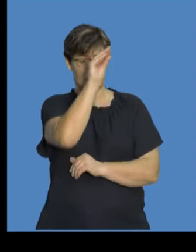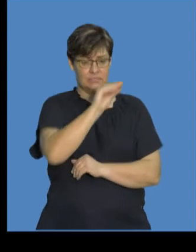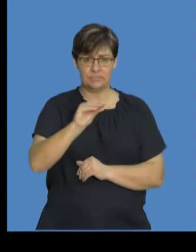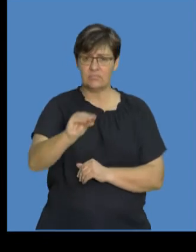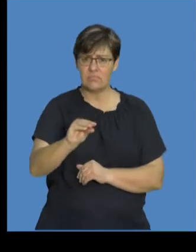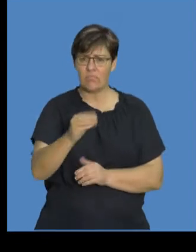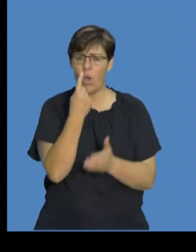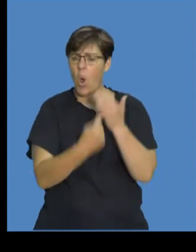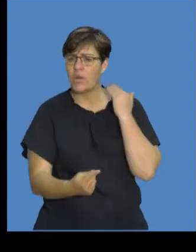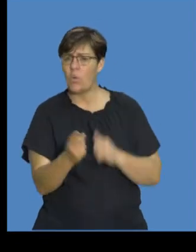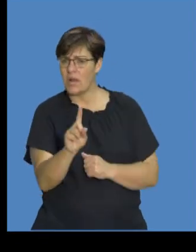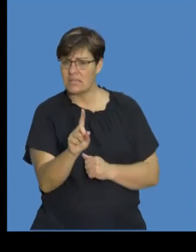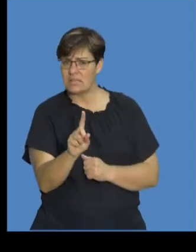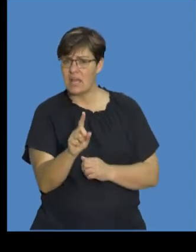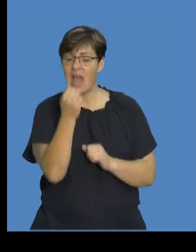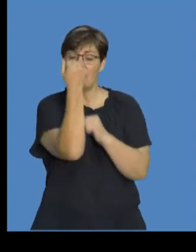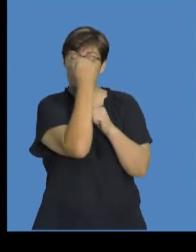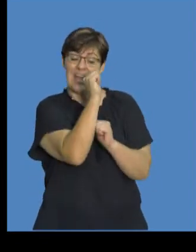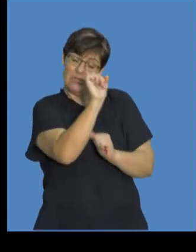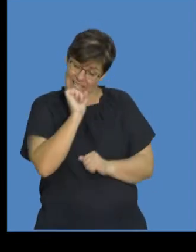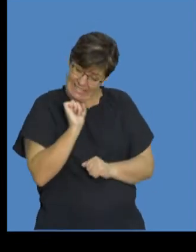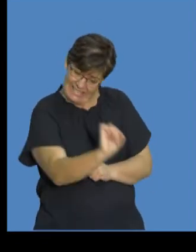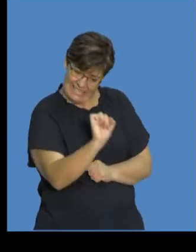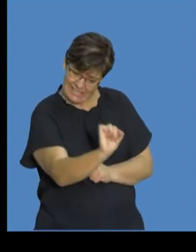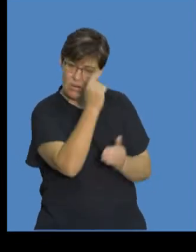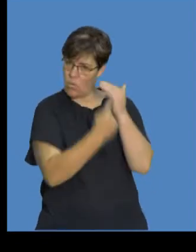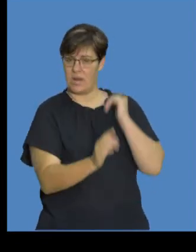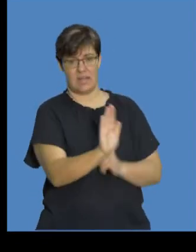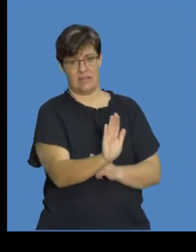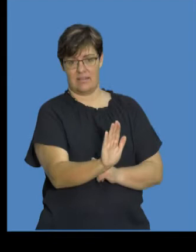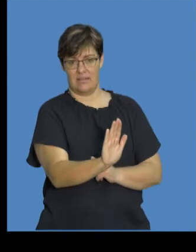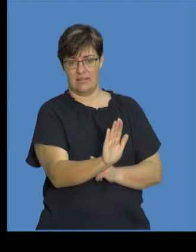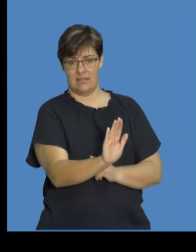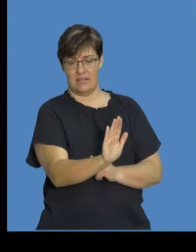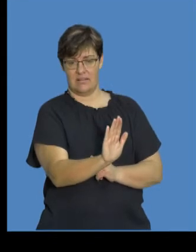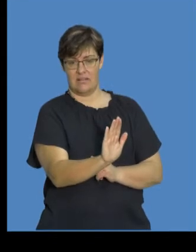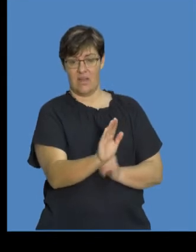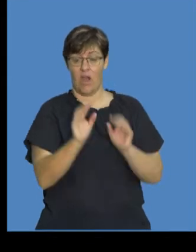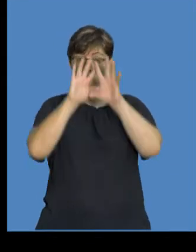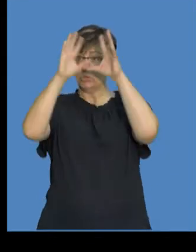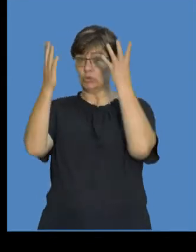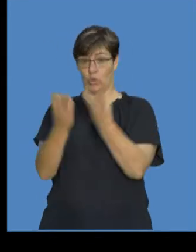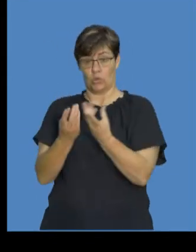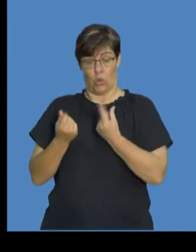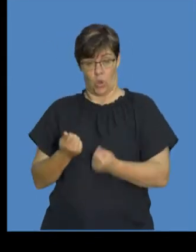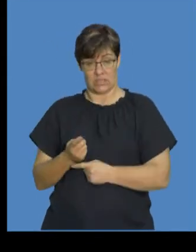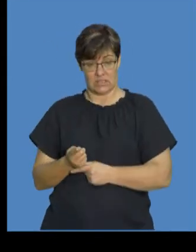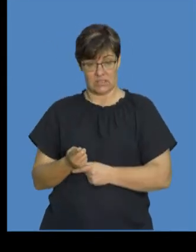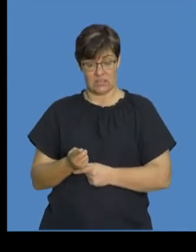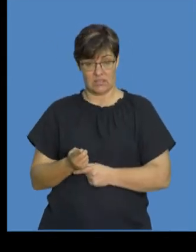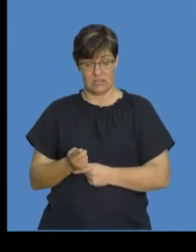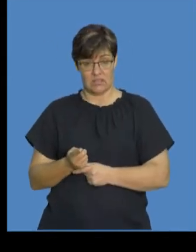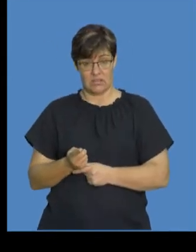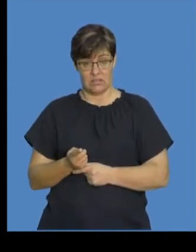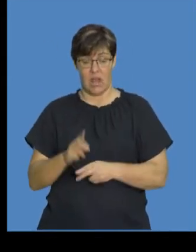bring in the cost of the factory. So if you are given the total cost